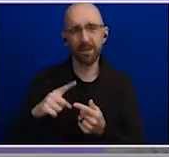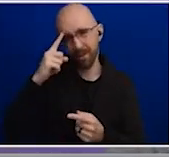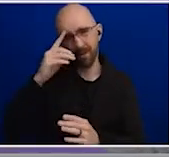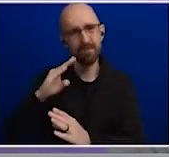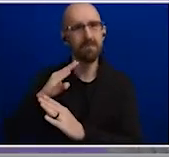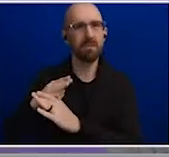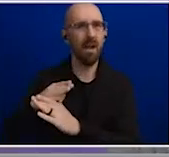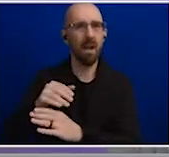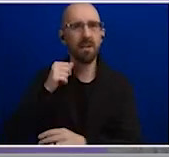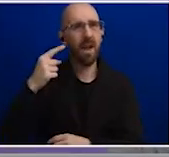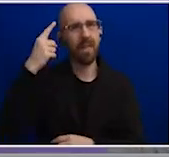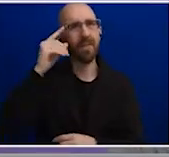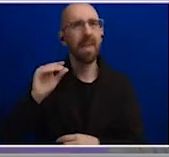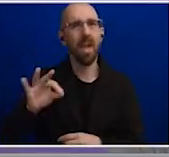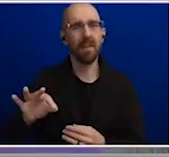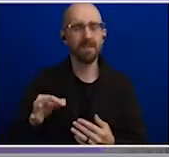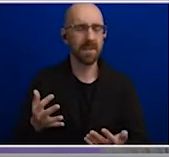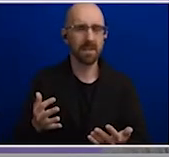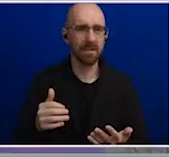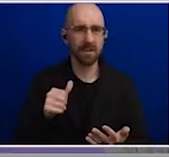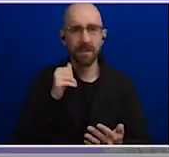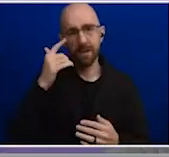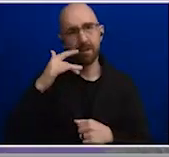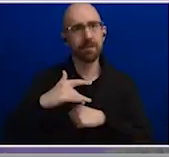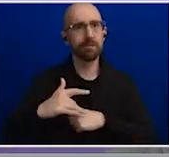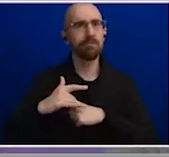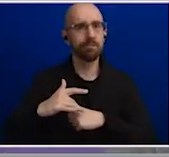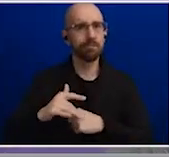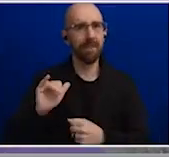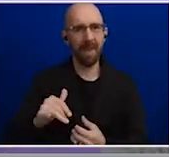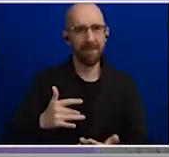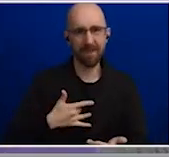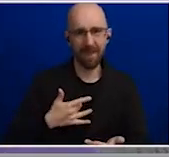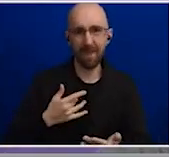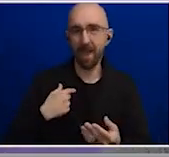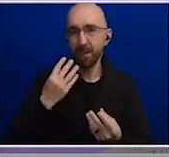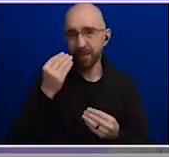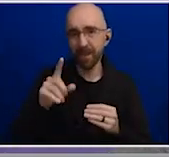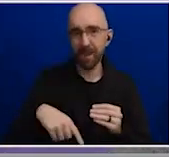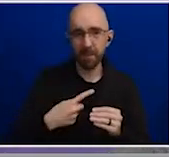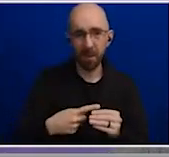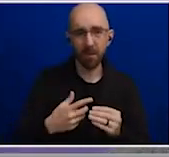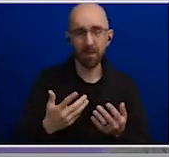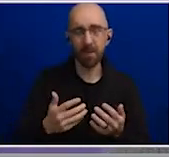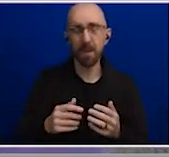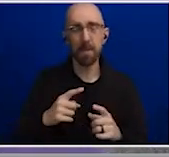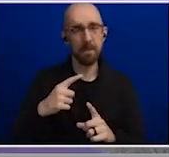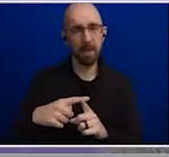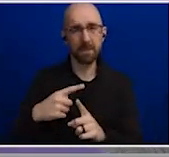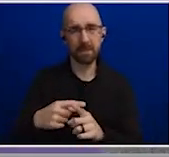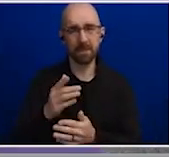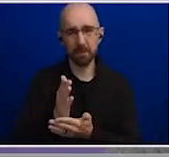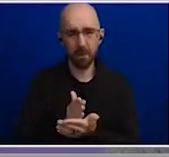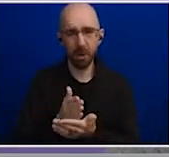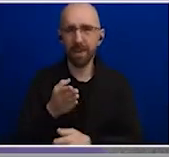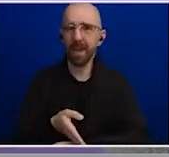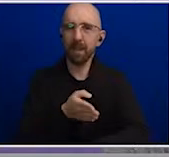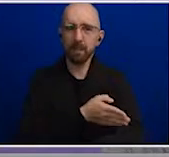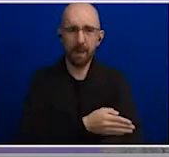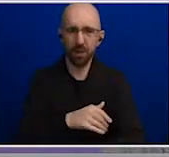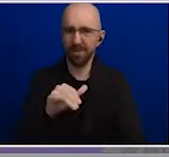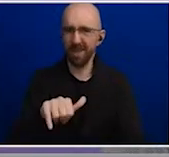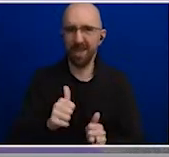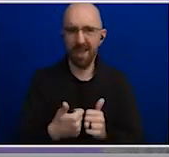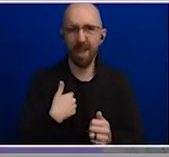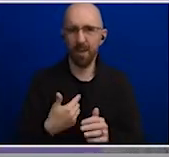it, just didn't dwell on it. I was thinking about the positive part, about getting better. That's just how I kept it going.